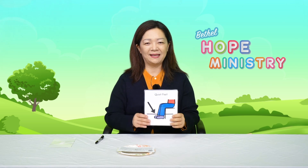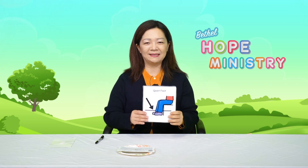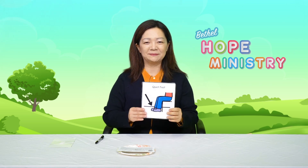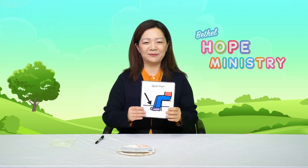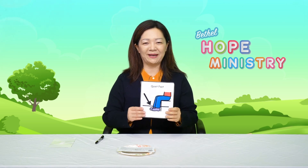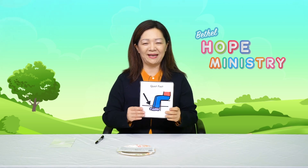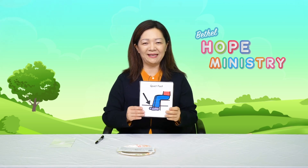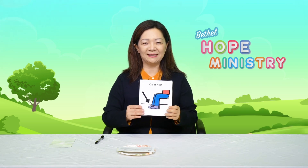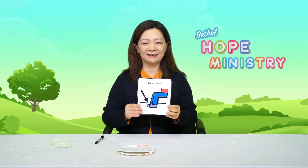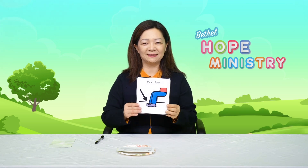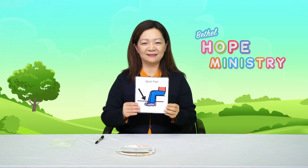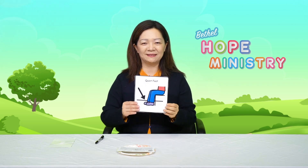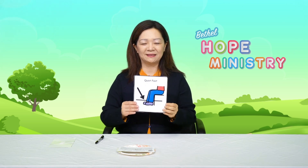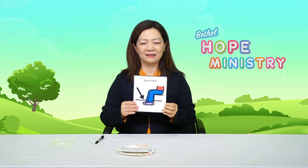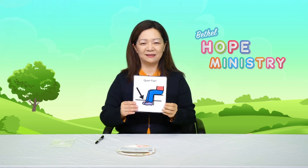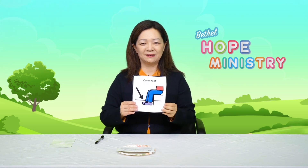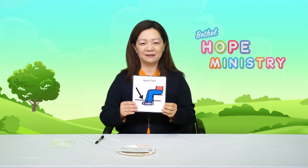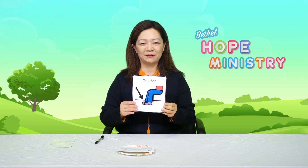Let's pray.